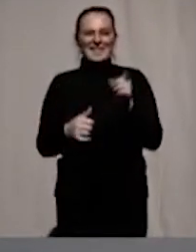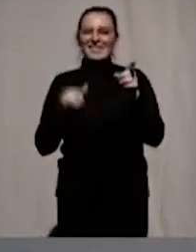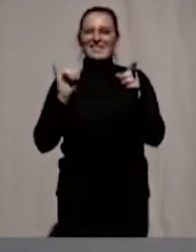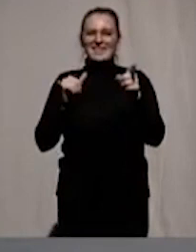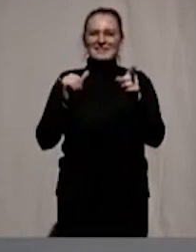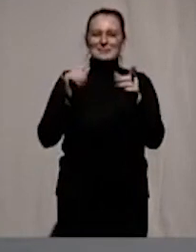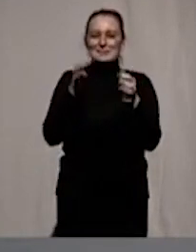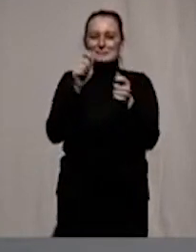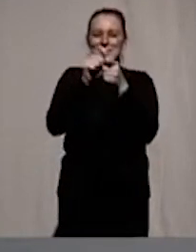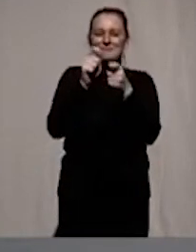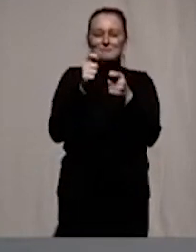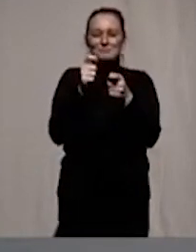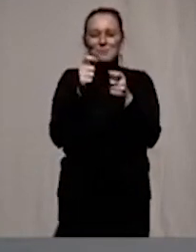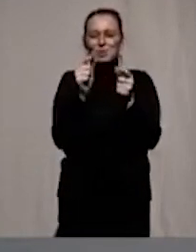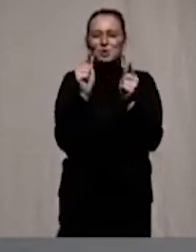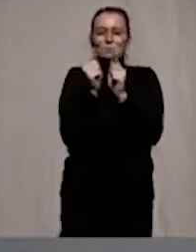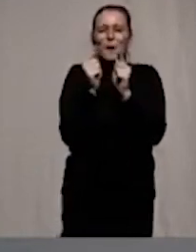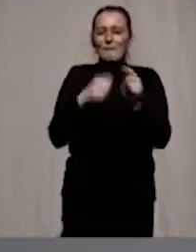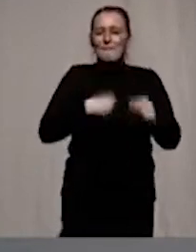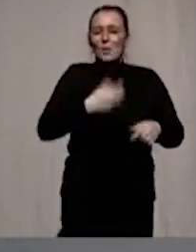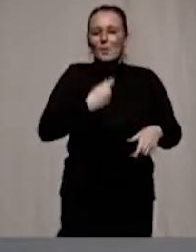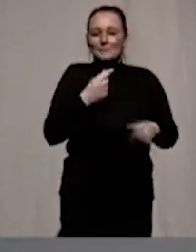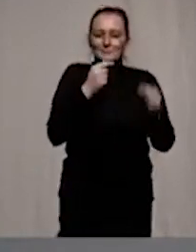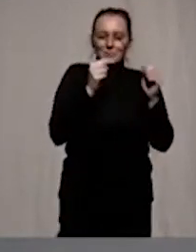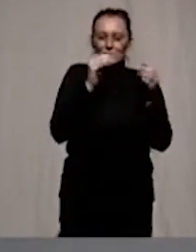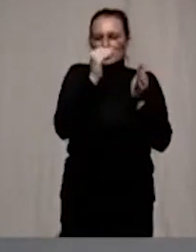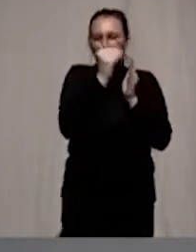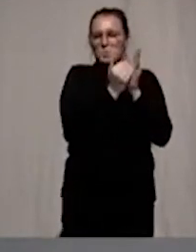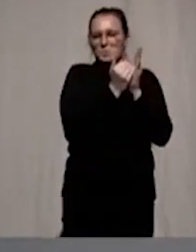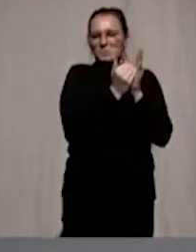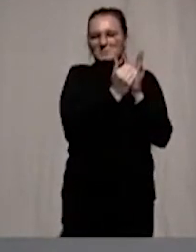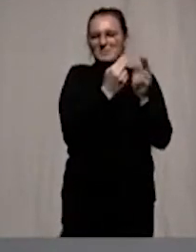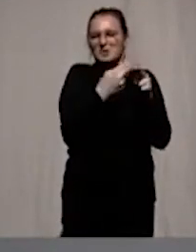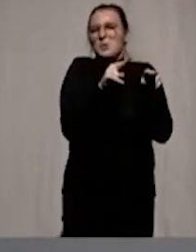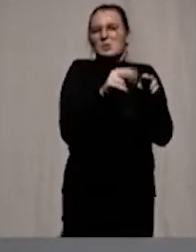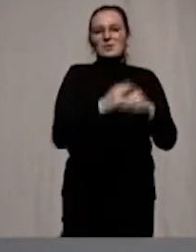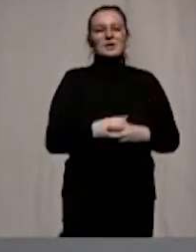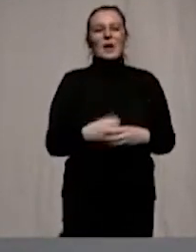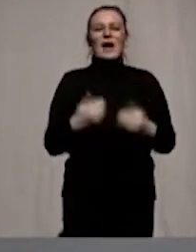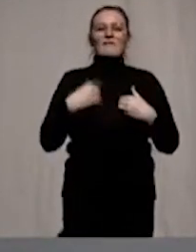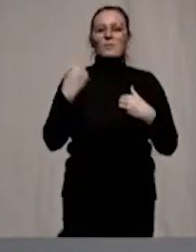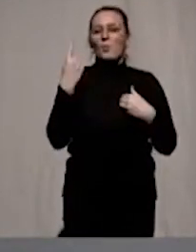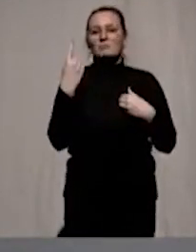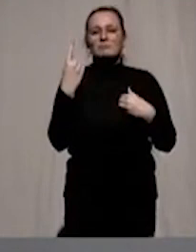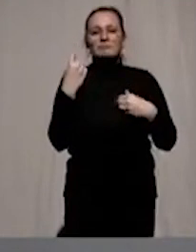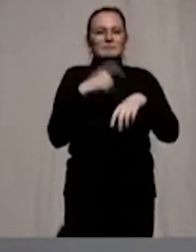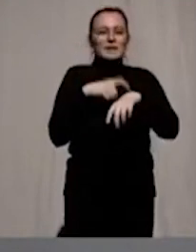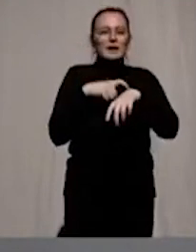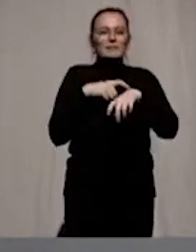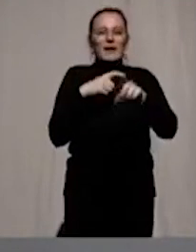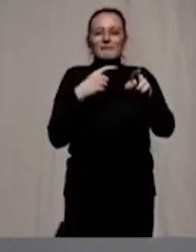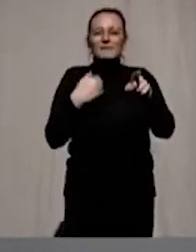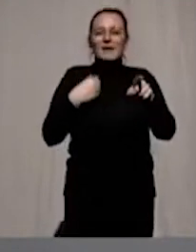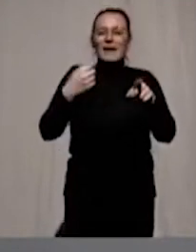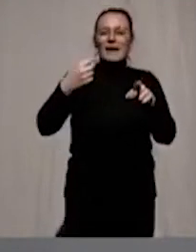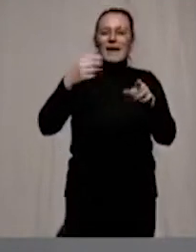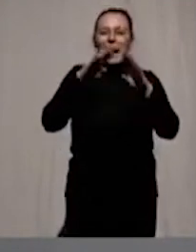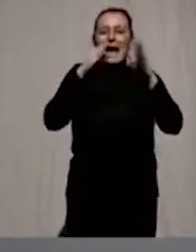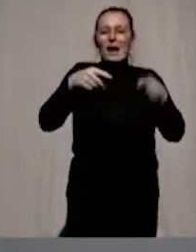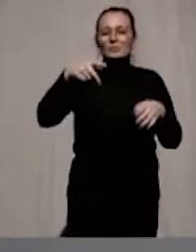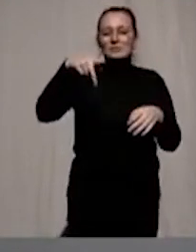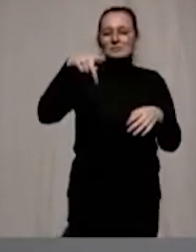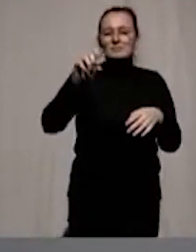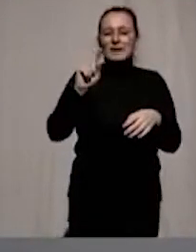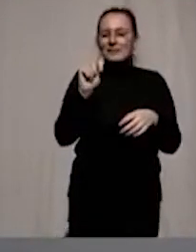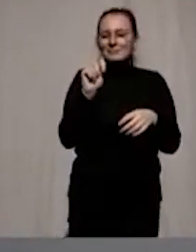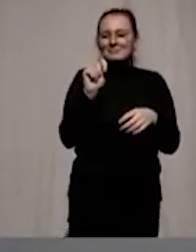for tiny little poems. So like one day I was like, had this tiny little poem called House Pet. So I just want to be a house pet, a sunny spot to